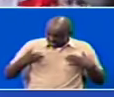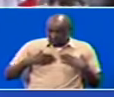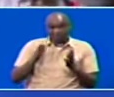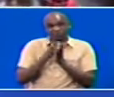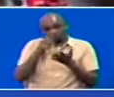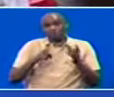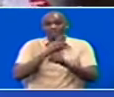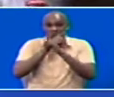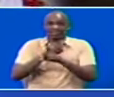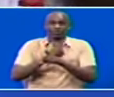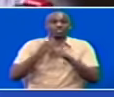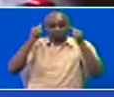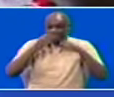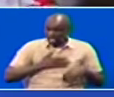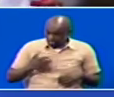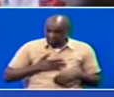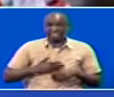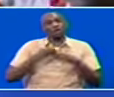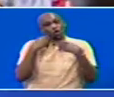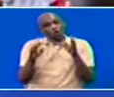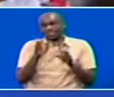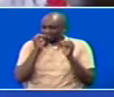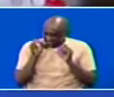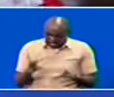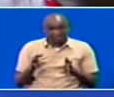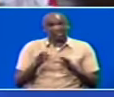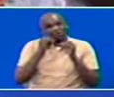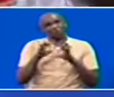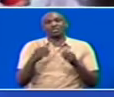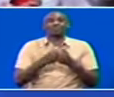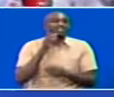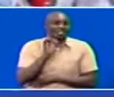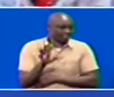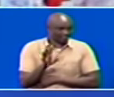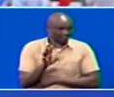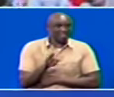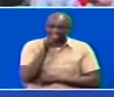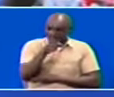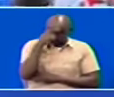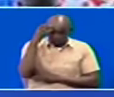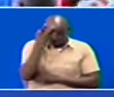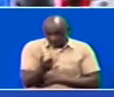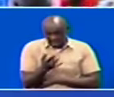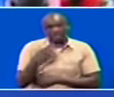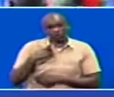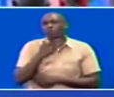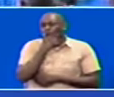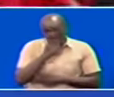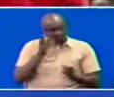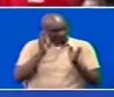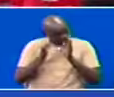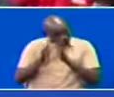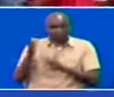able to defend our trophy without losing a single set or losing a single match. And that is because we have had wonderful